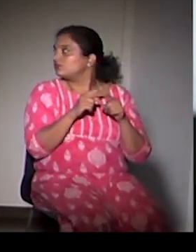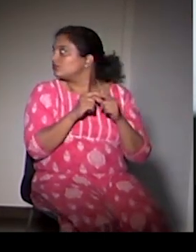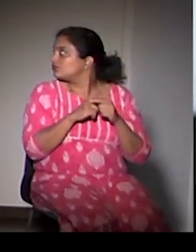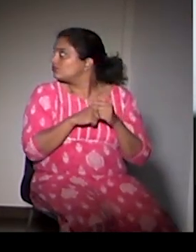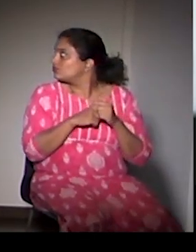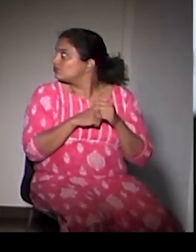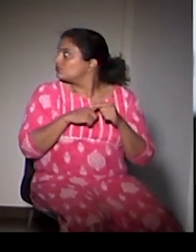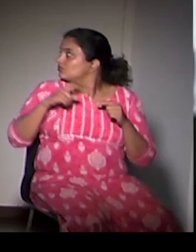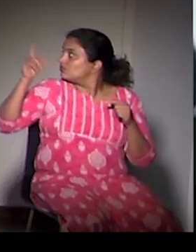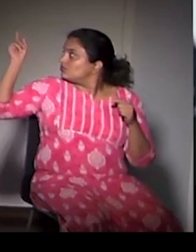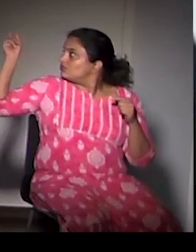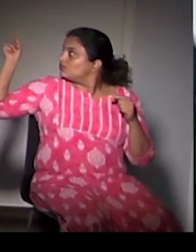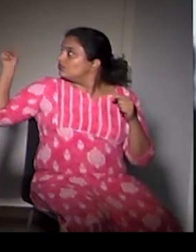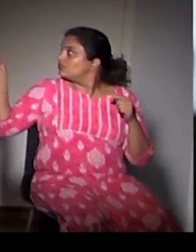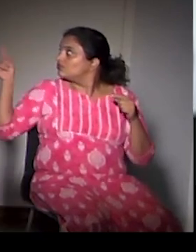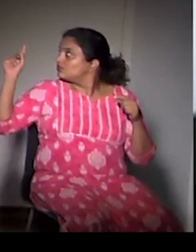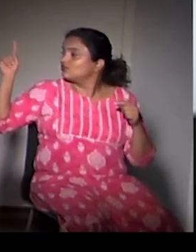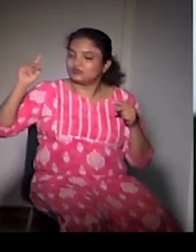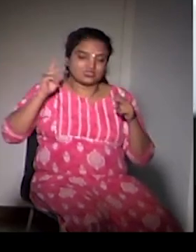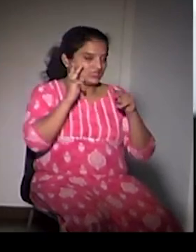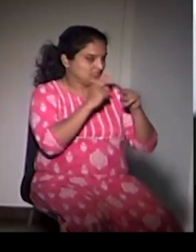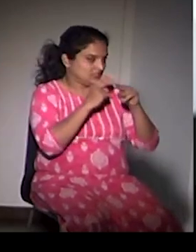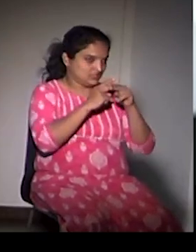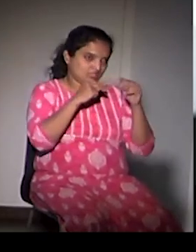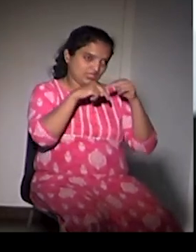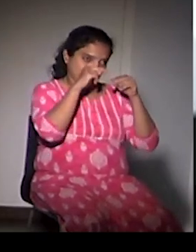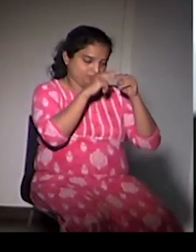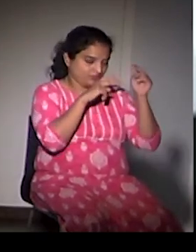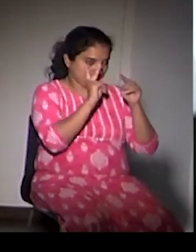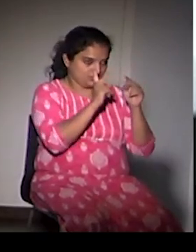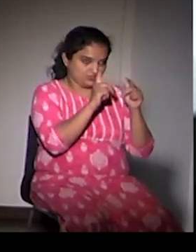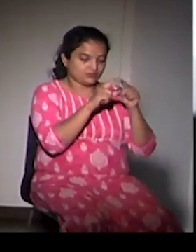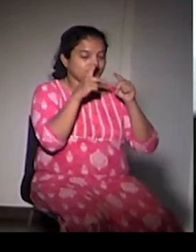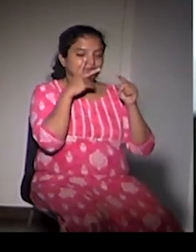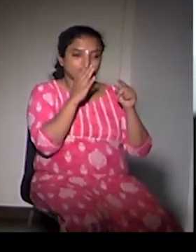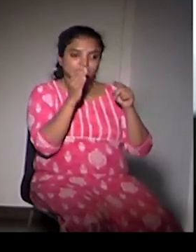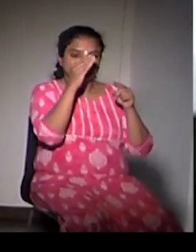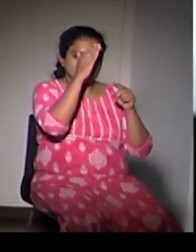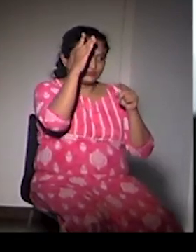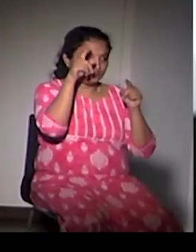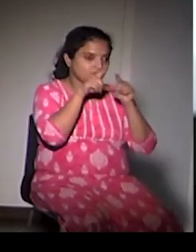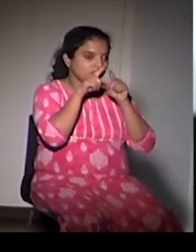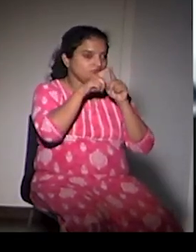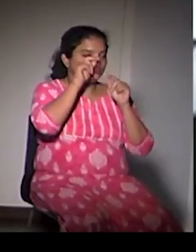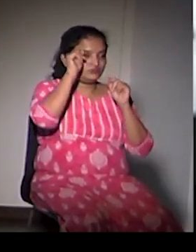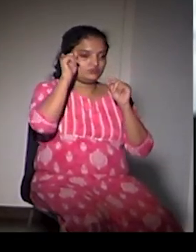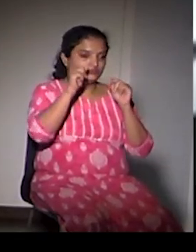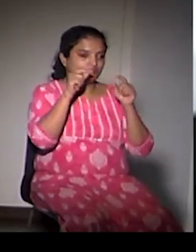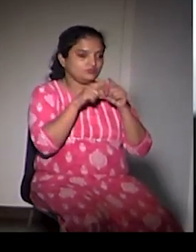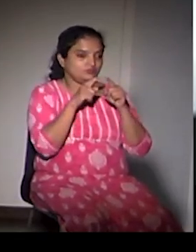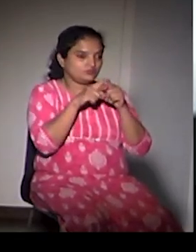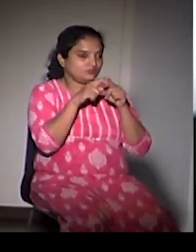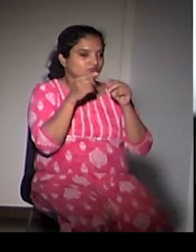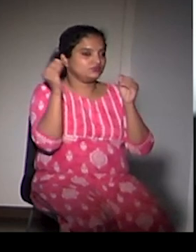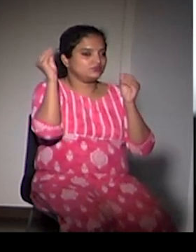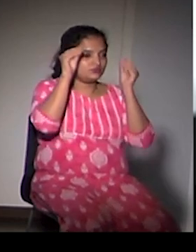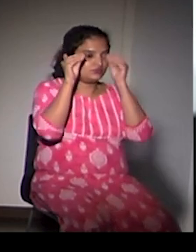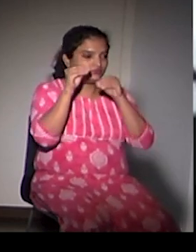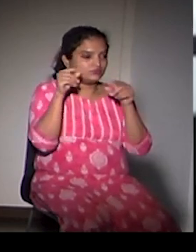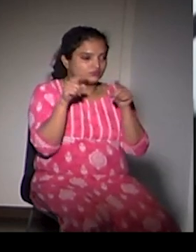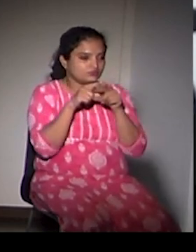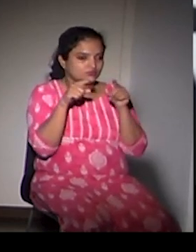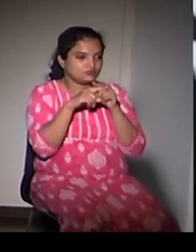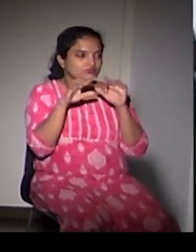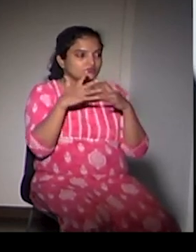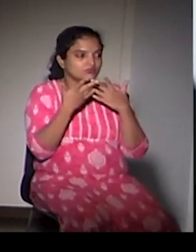group of tiles on the same building in Datia, some other patterns. I had to photograph this from quite a distance, so